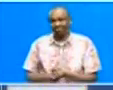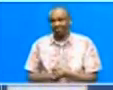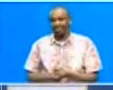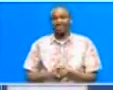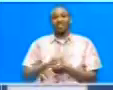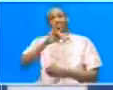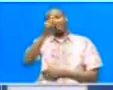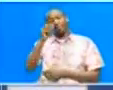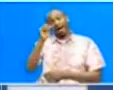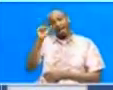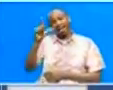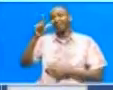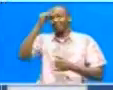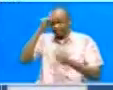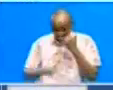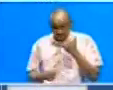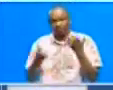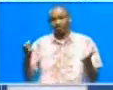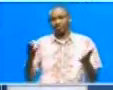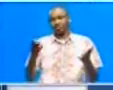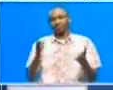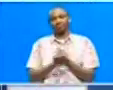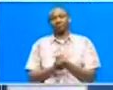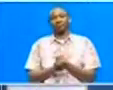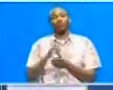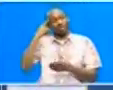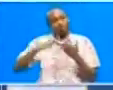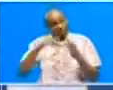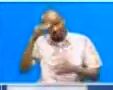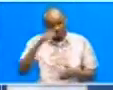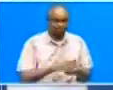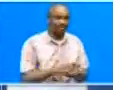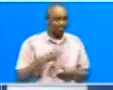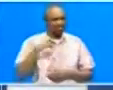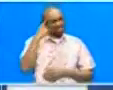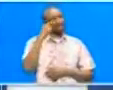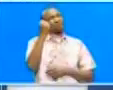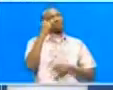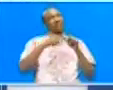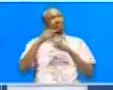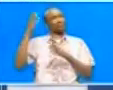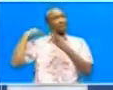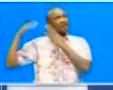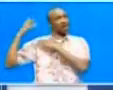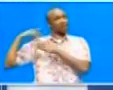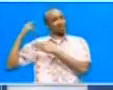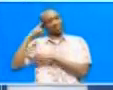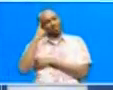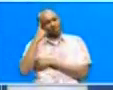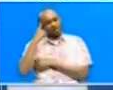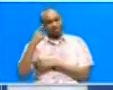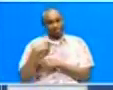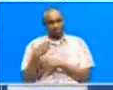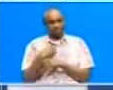Jamal, no. Finally, wajiona wapi? Miaka tano zijazo. Naam, kwanza nikinuku 5 years back nimefanya the